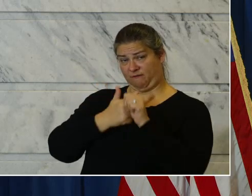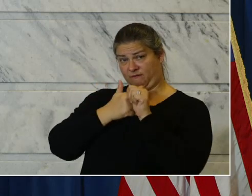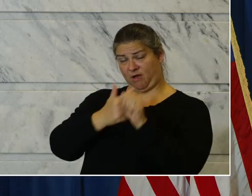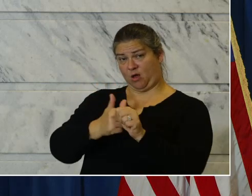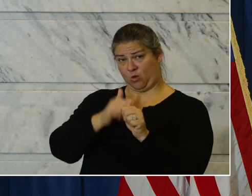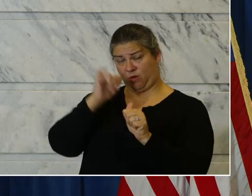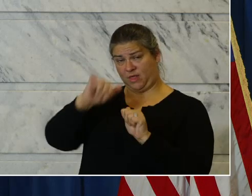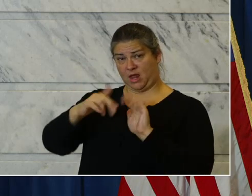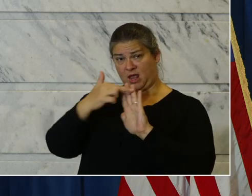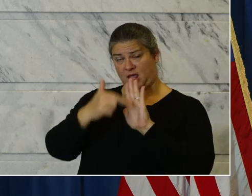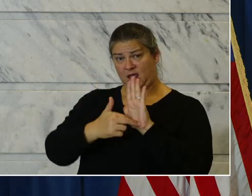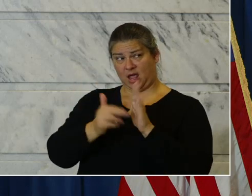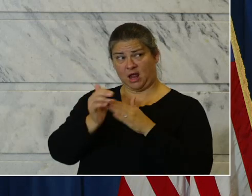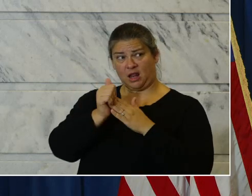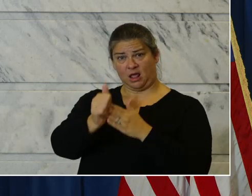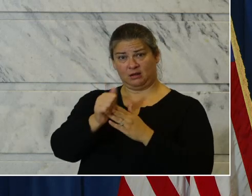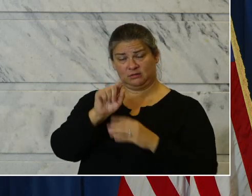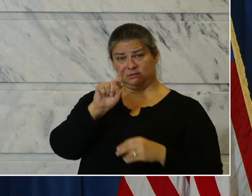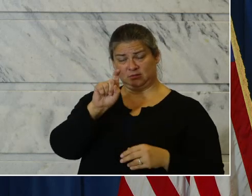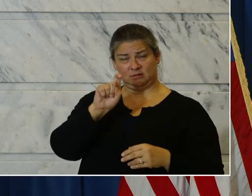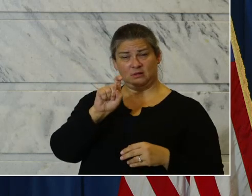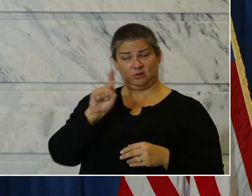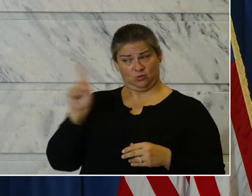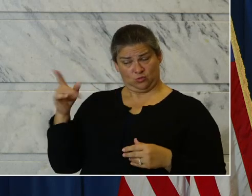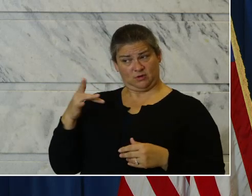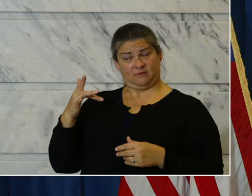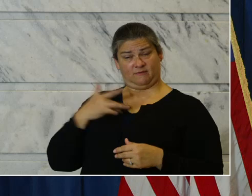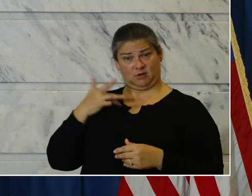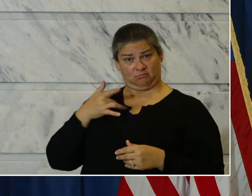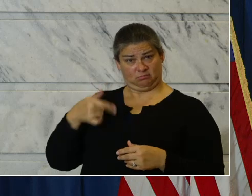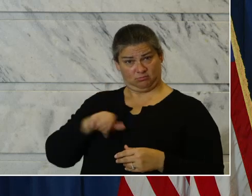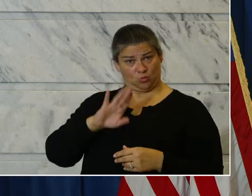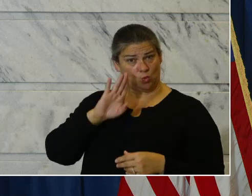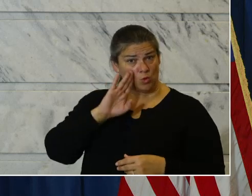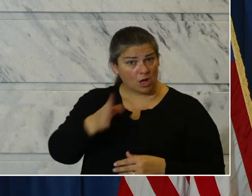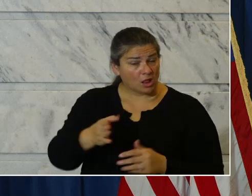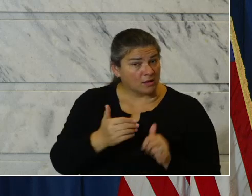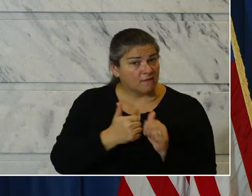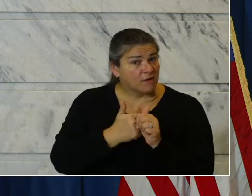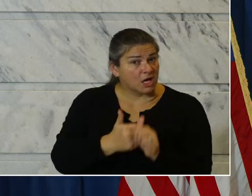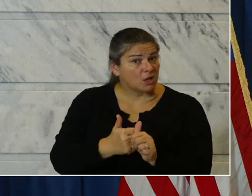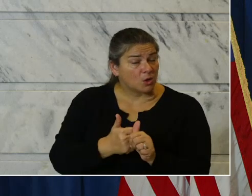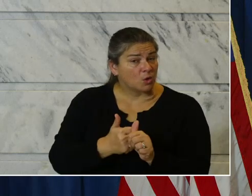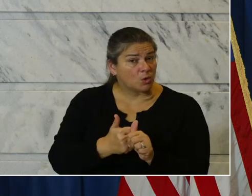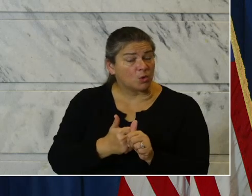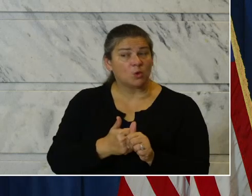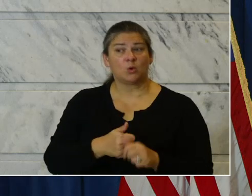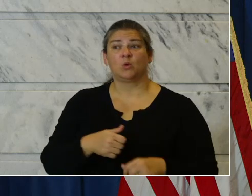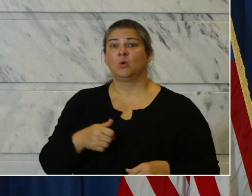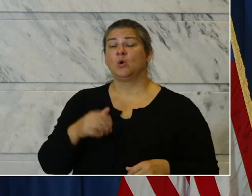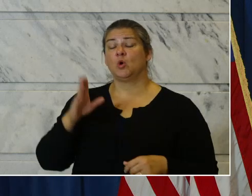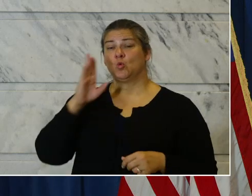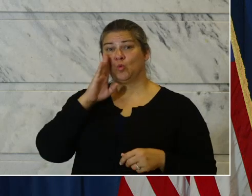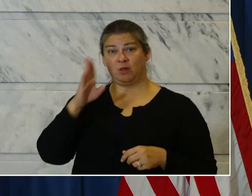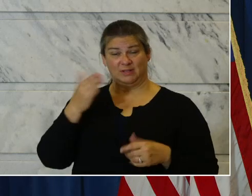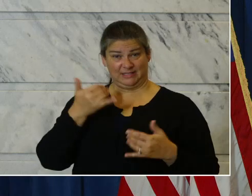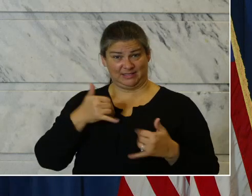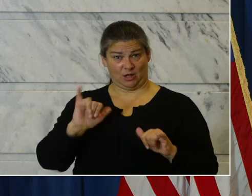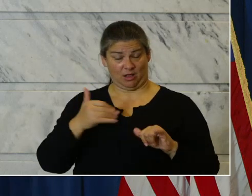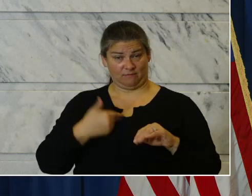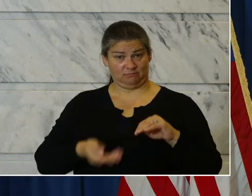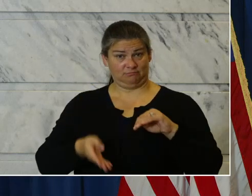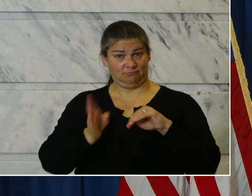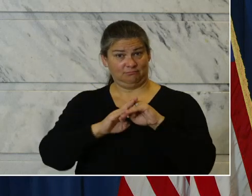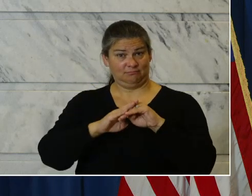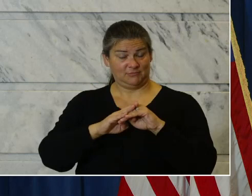order for them to be effective? And how confident are you that if people follow these guidelines, that it still won't lead to an increase in cases? So the